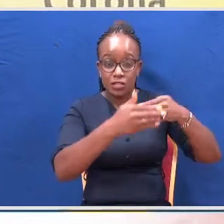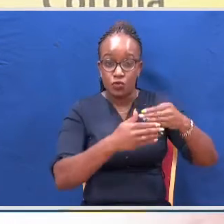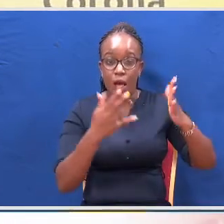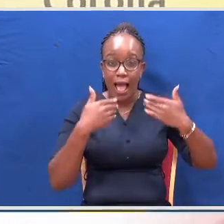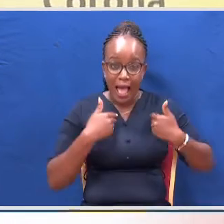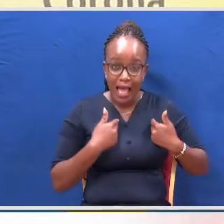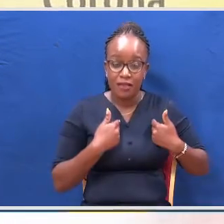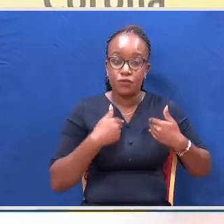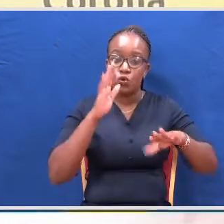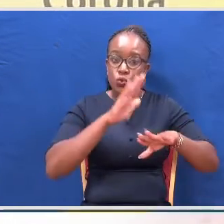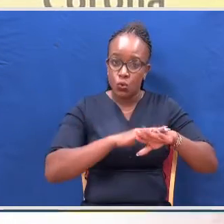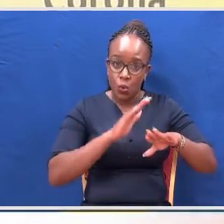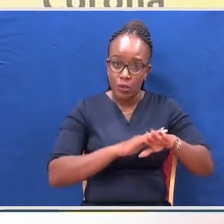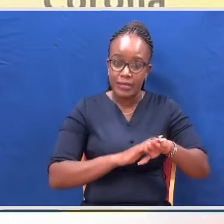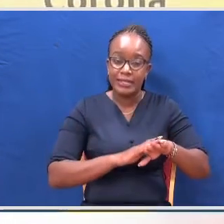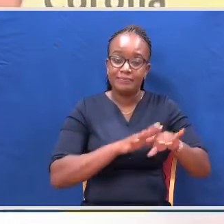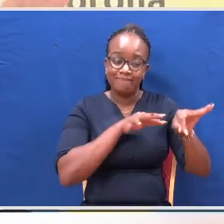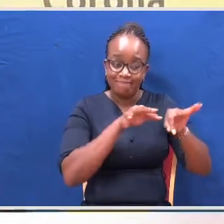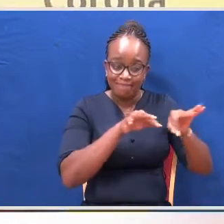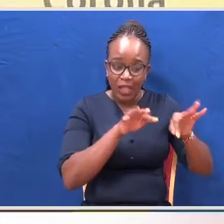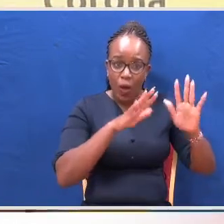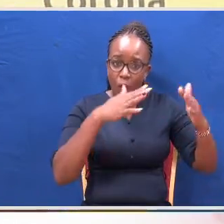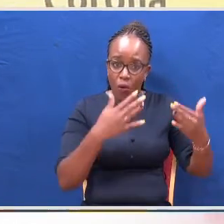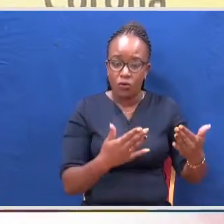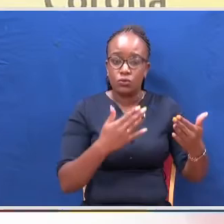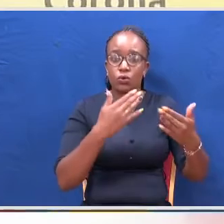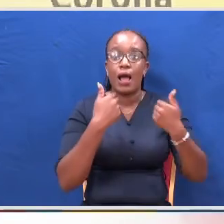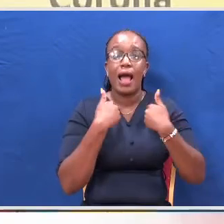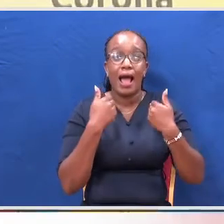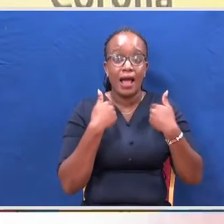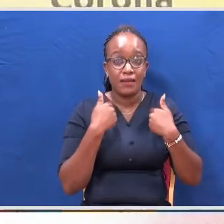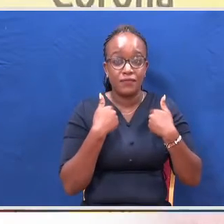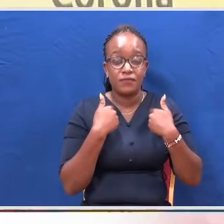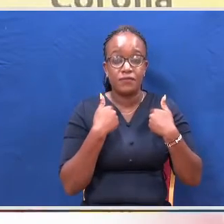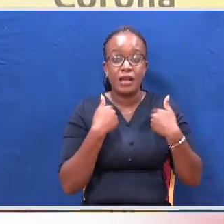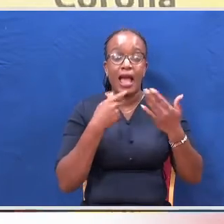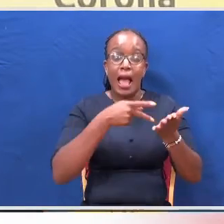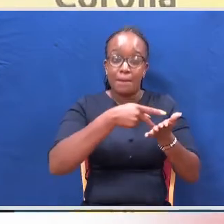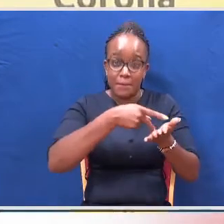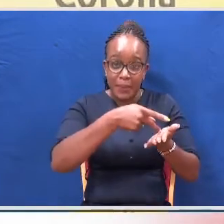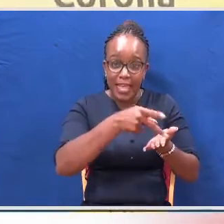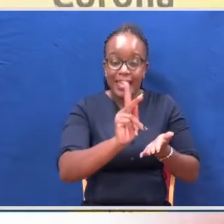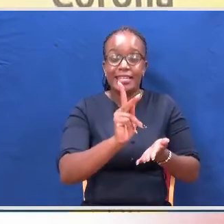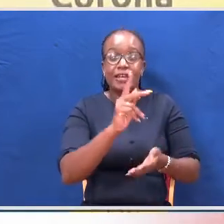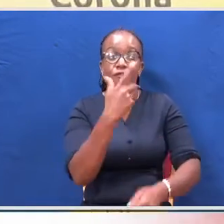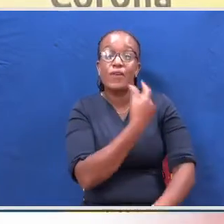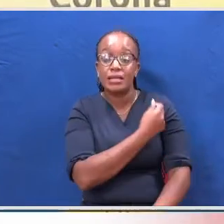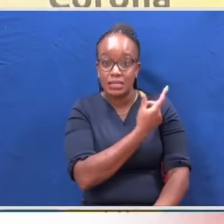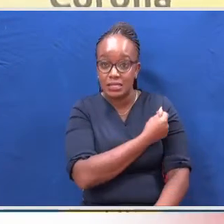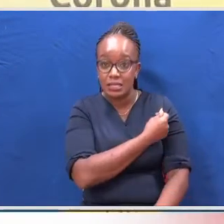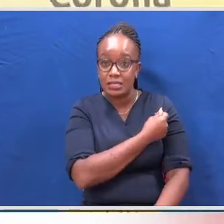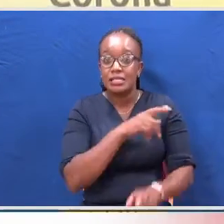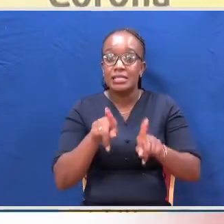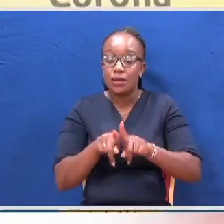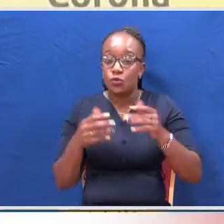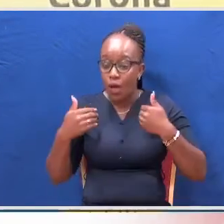to ensure that we have got a stream of paid for vaccines and a stream of